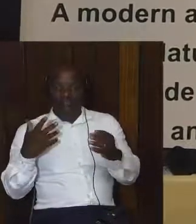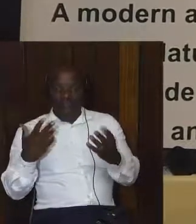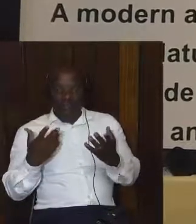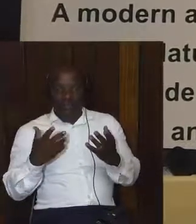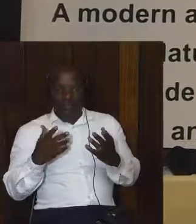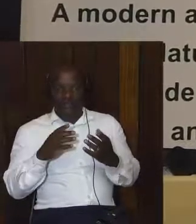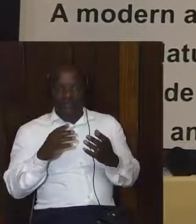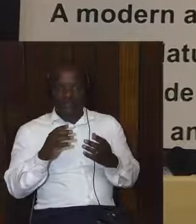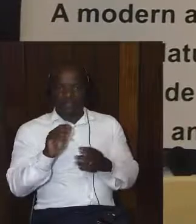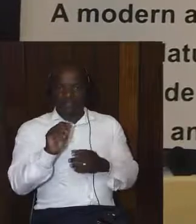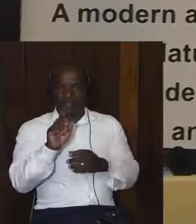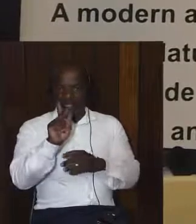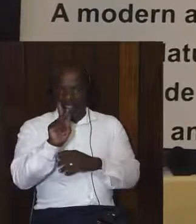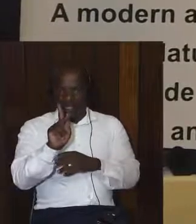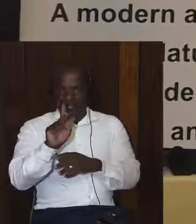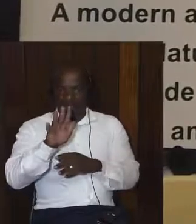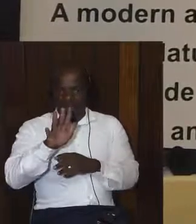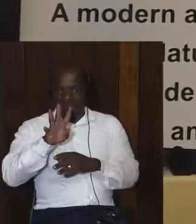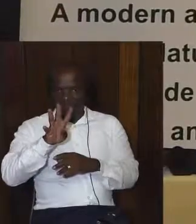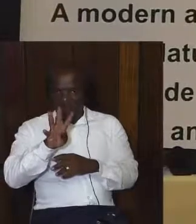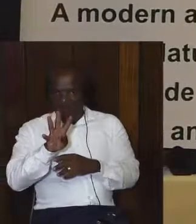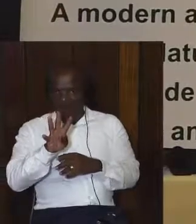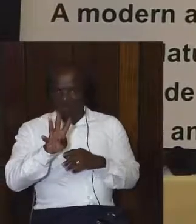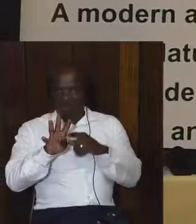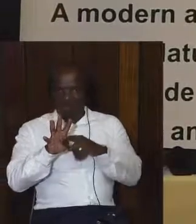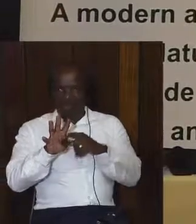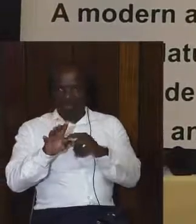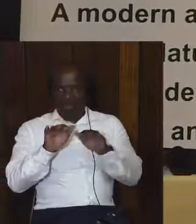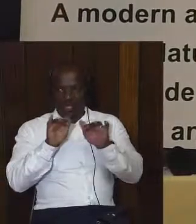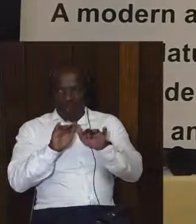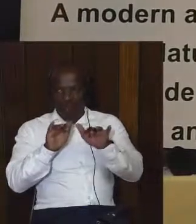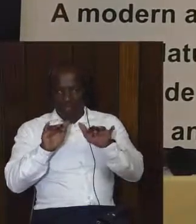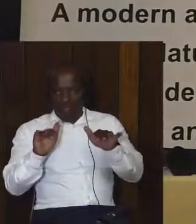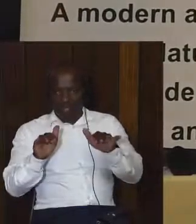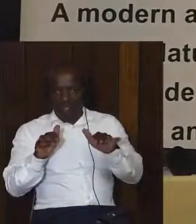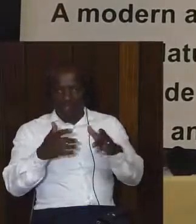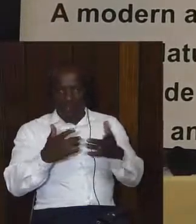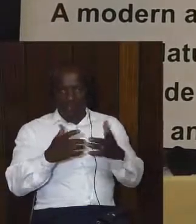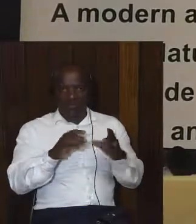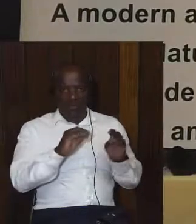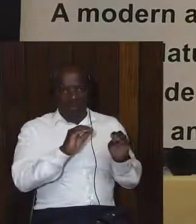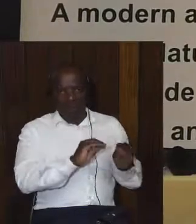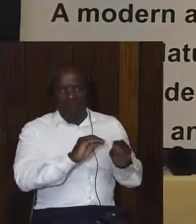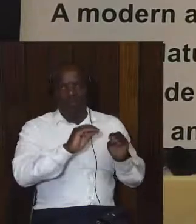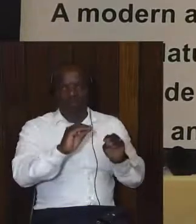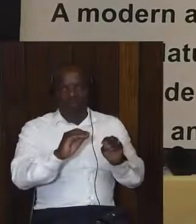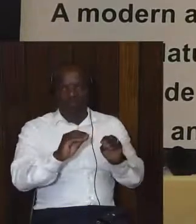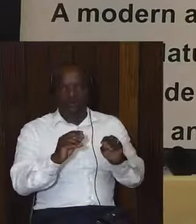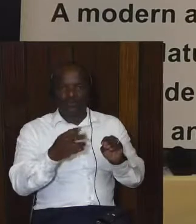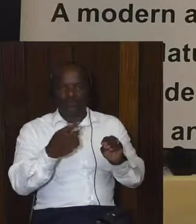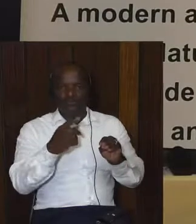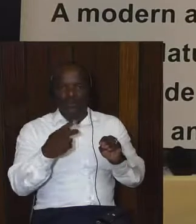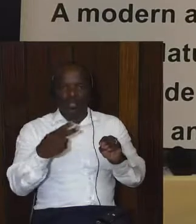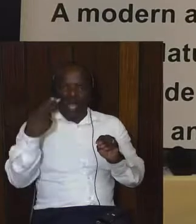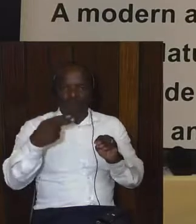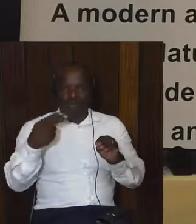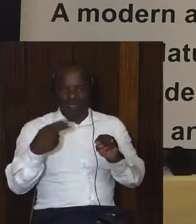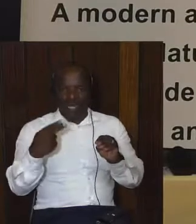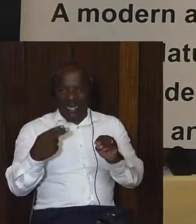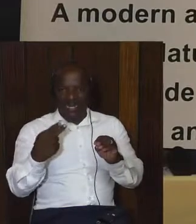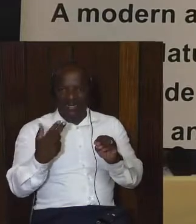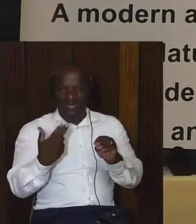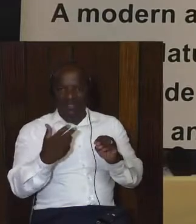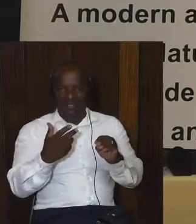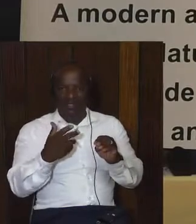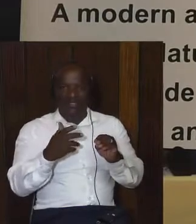the K54 as part of the people which were going to be relocated to Amaskra? There is a land by